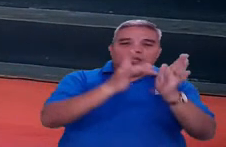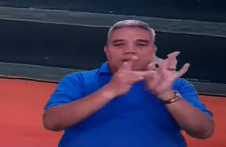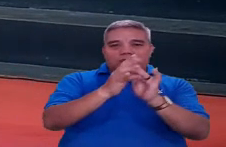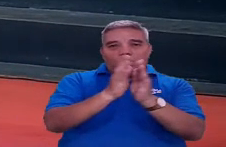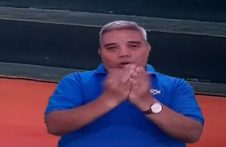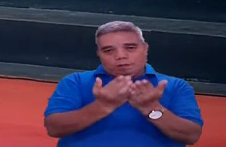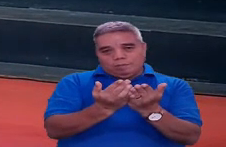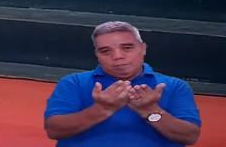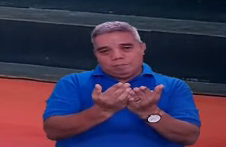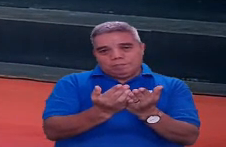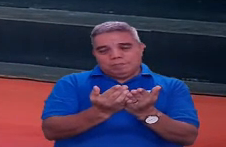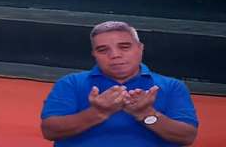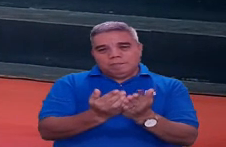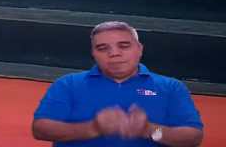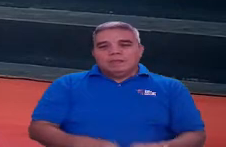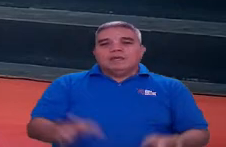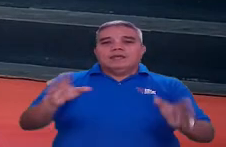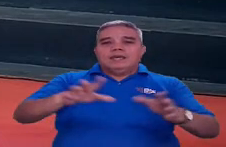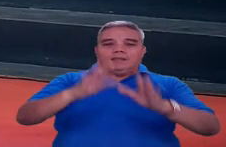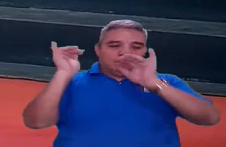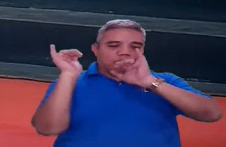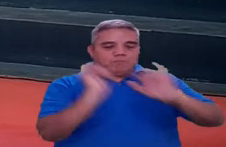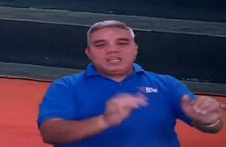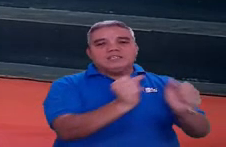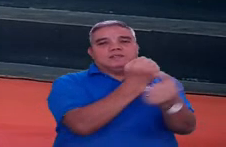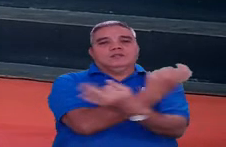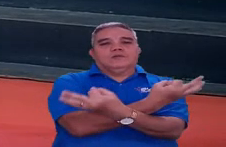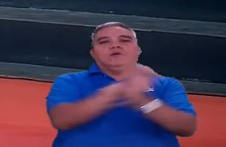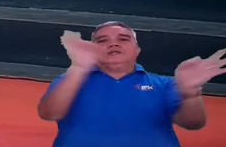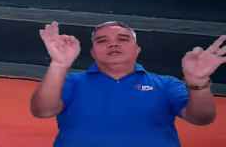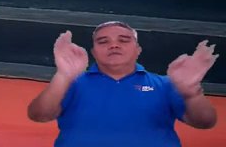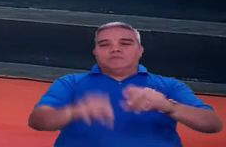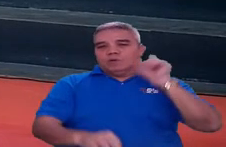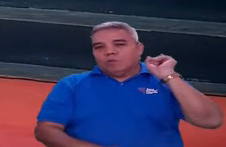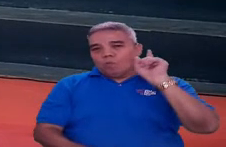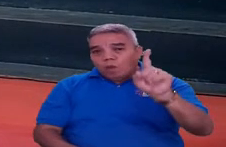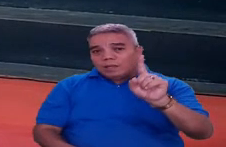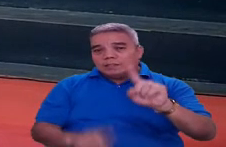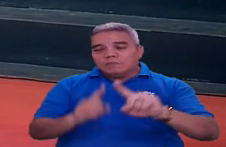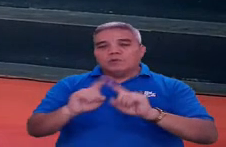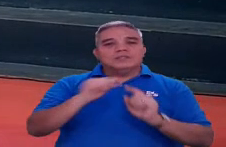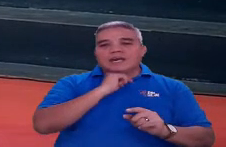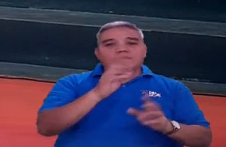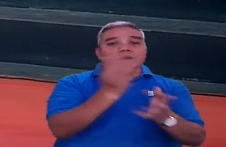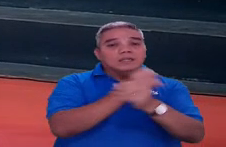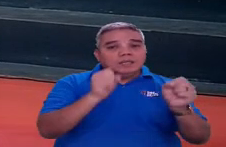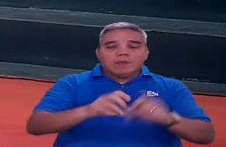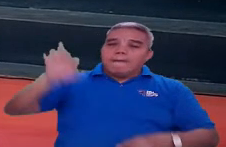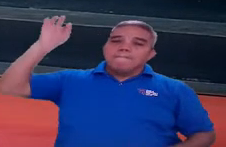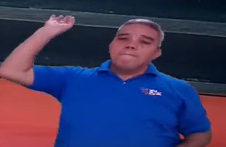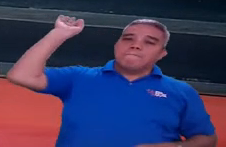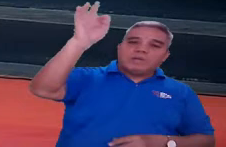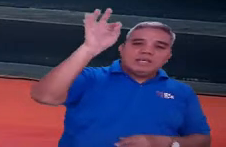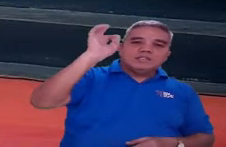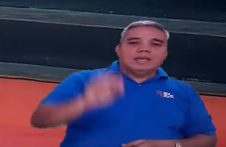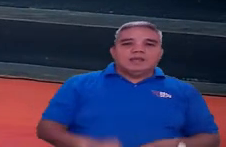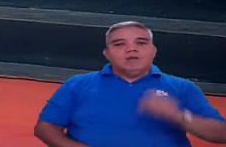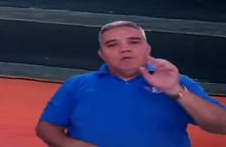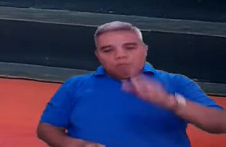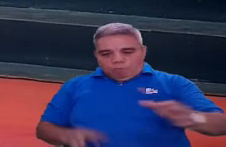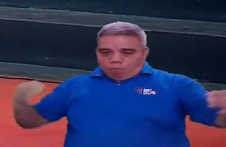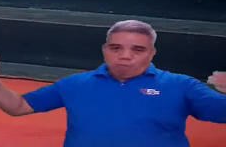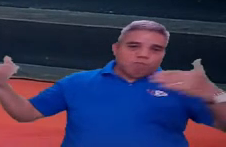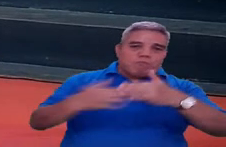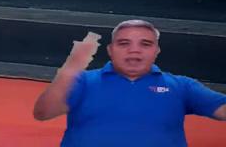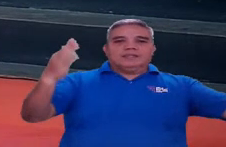God. It frees the captives. It forewarns the unsaved. Preaching fights the